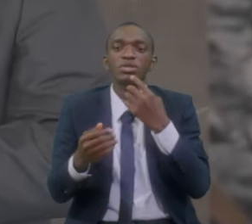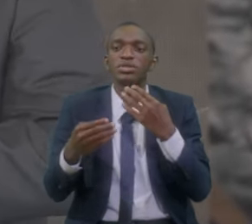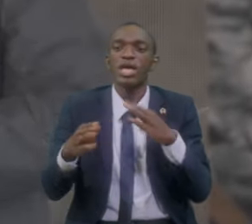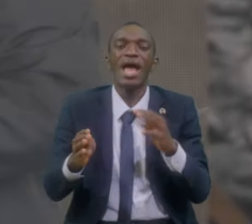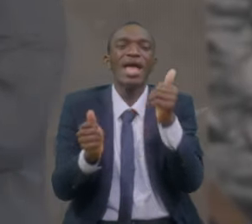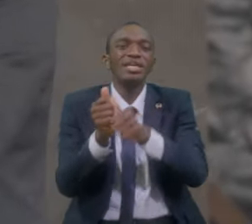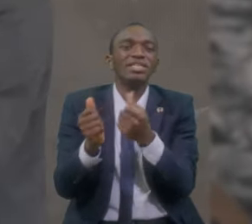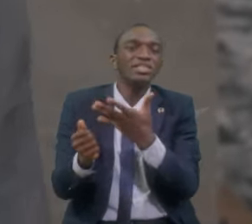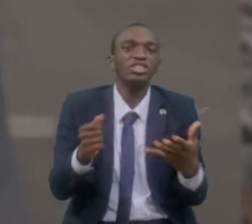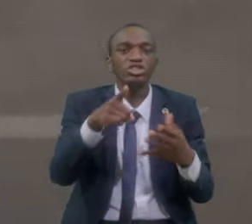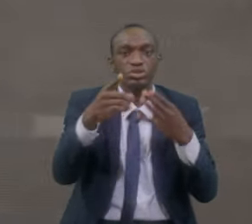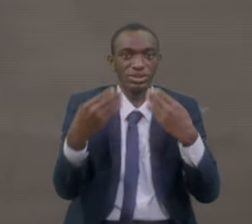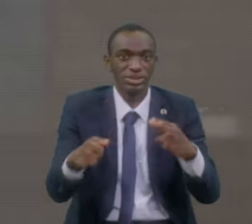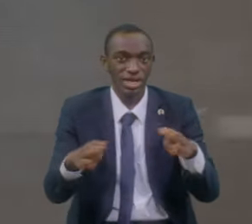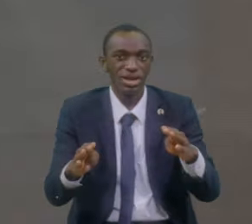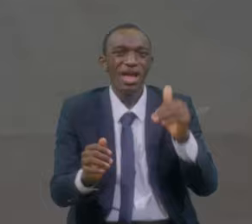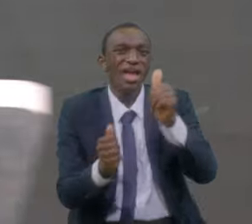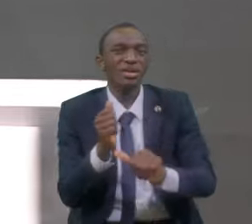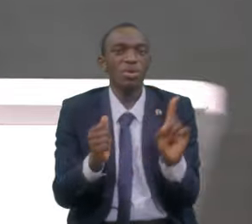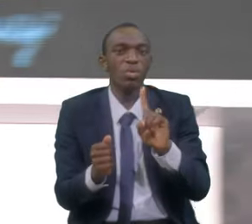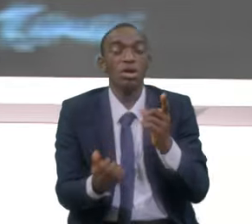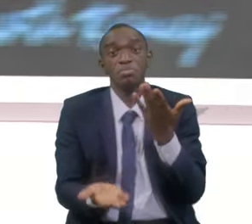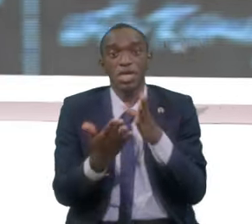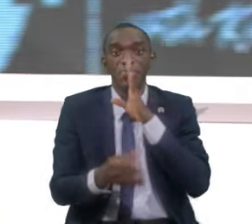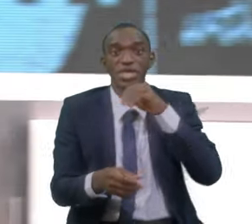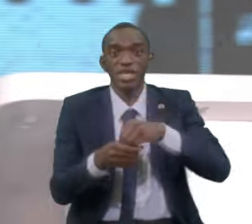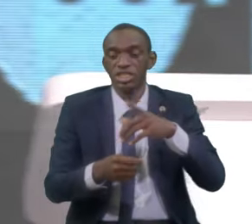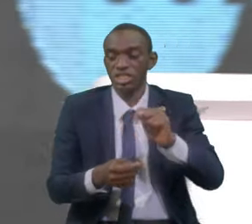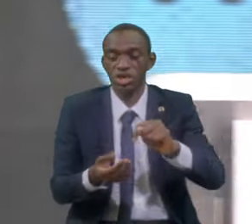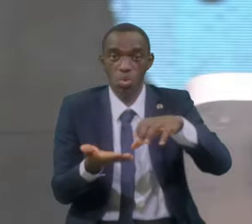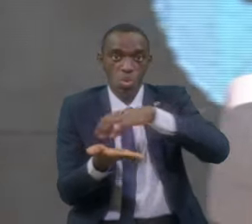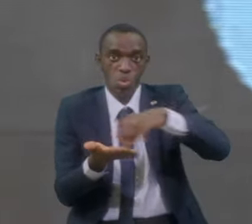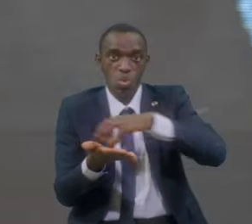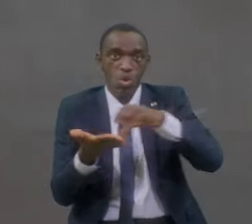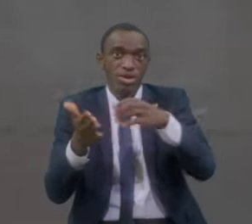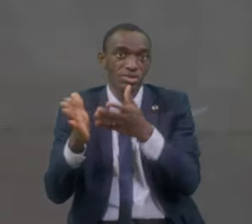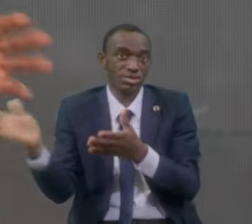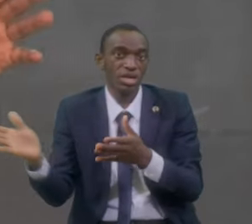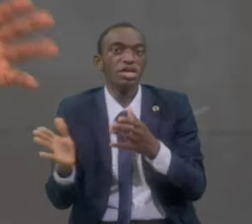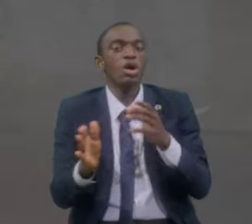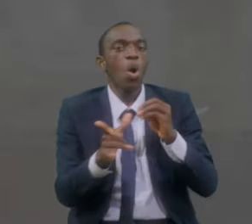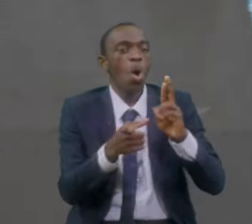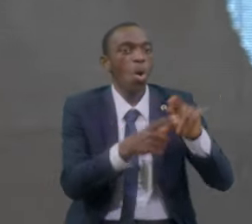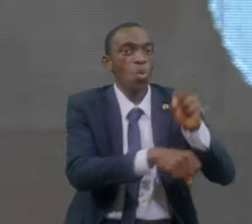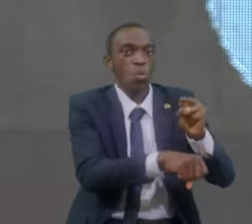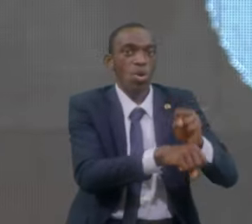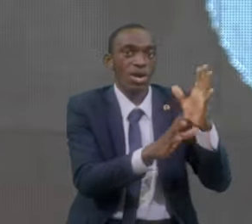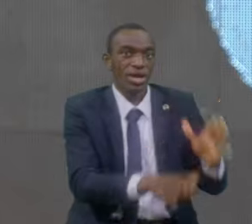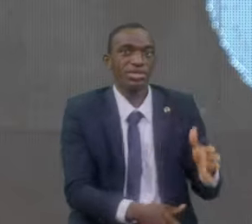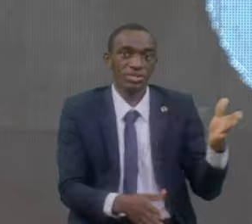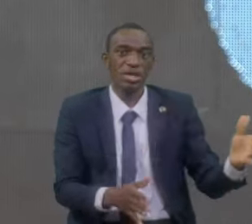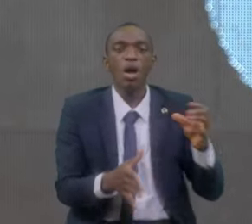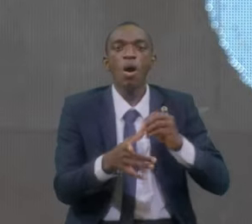anywhere, if it's in the choir, it's in the workers, if it's among the people that feel